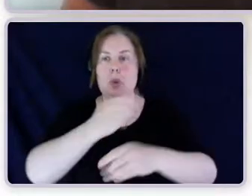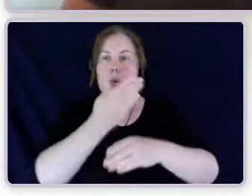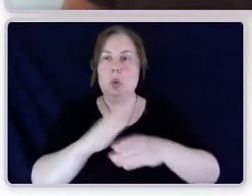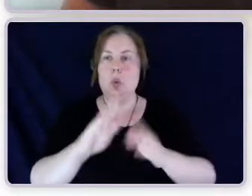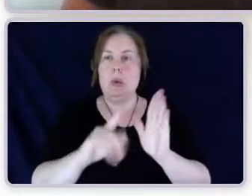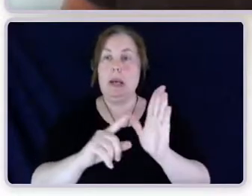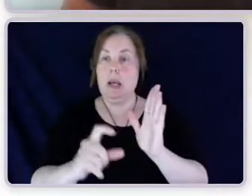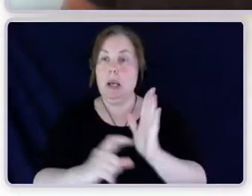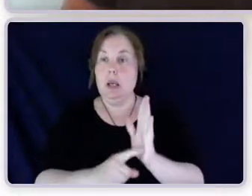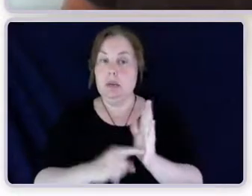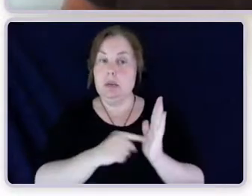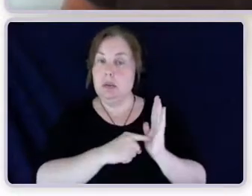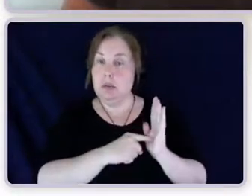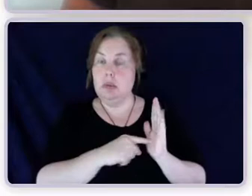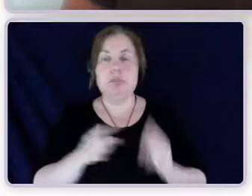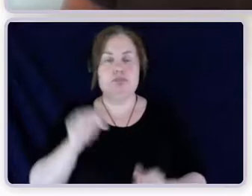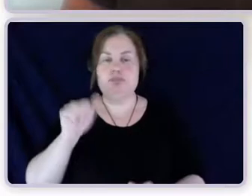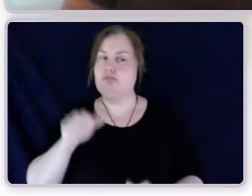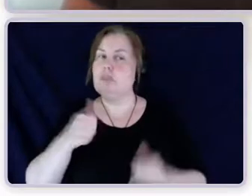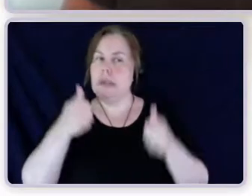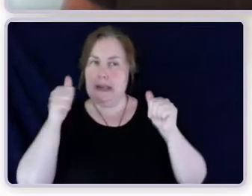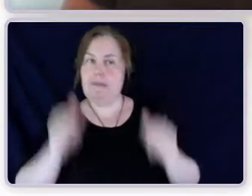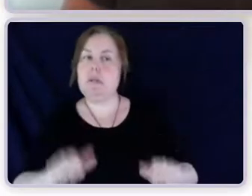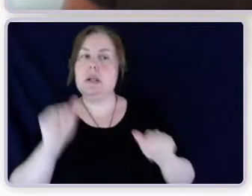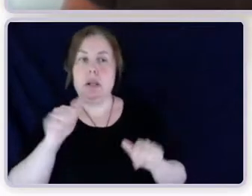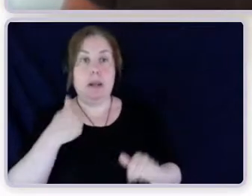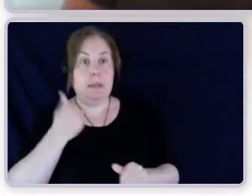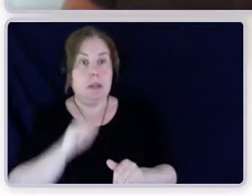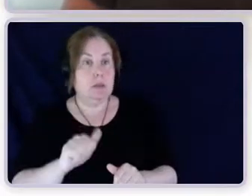so I'm still guardian for lots of people under the 1986 Act.